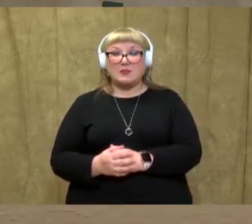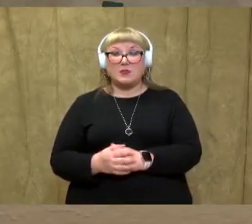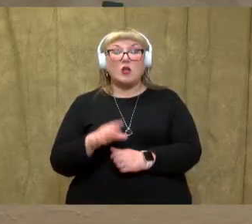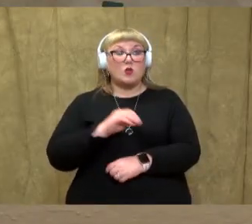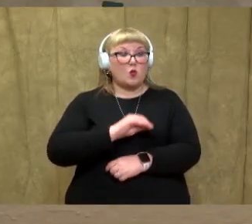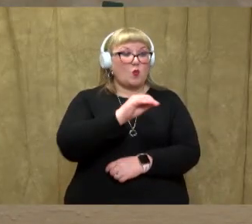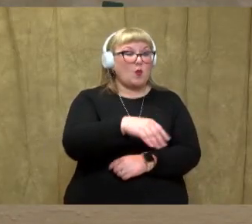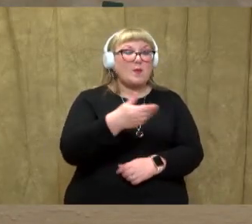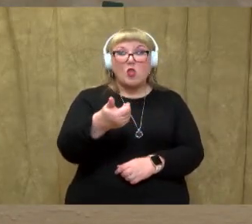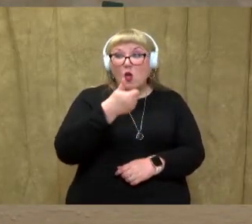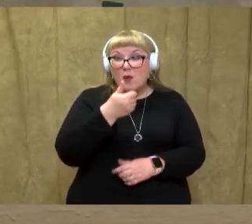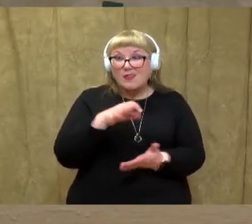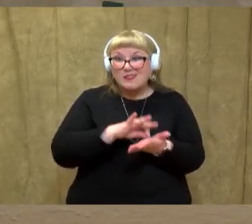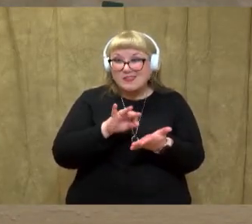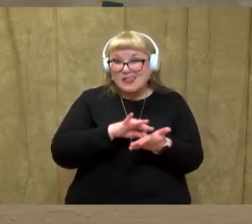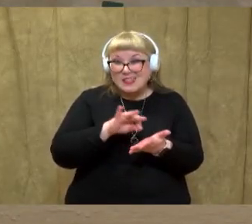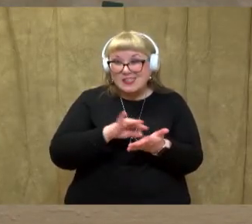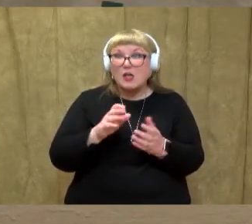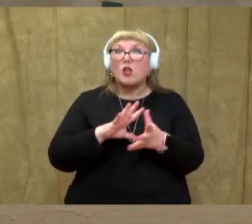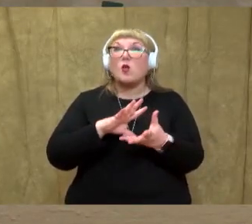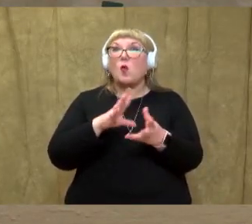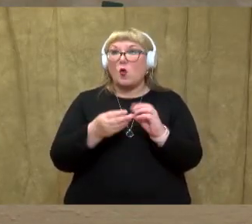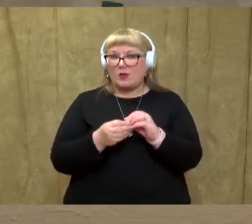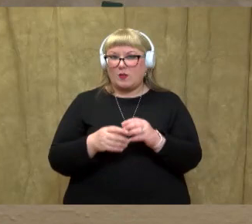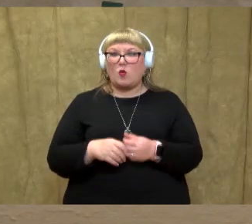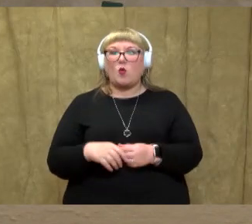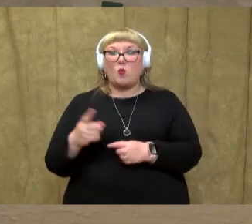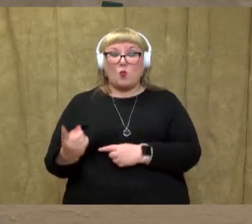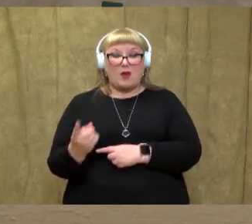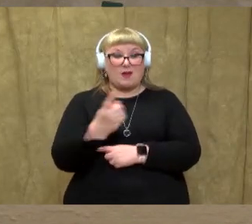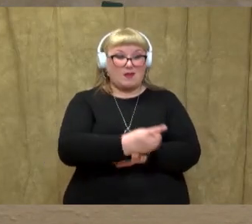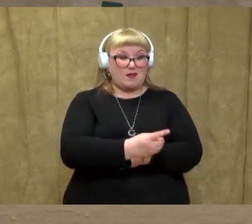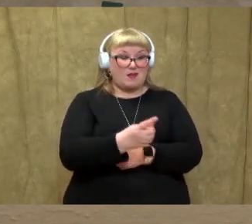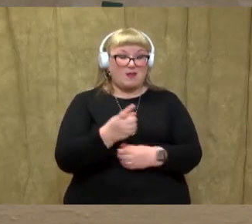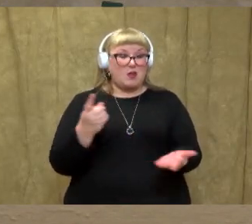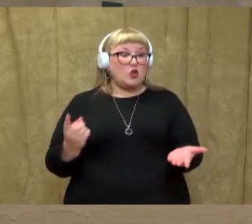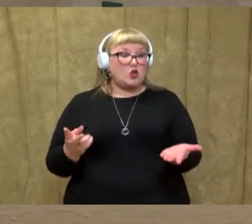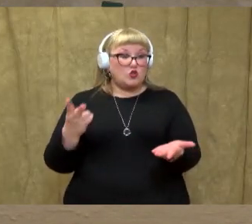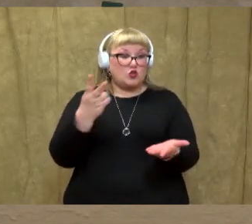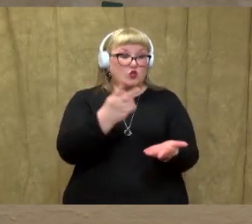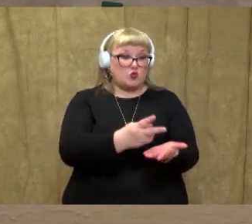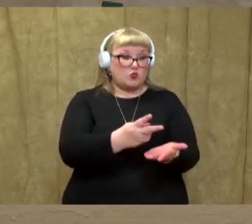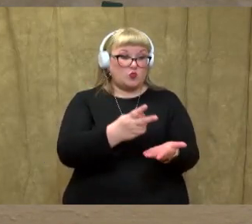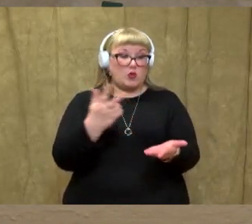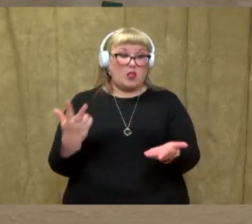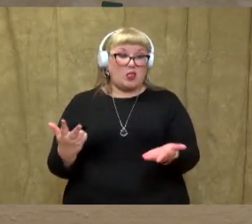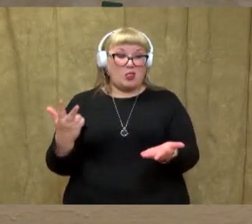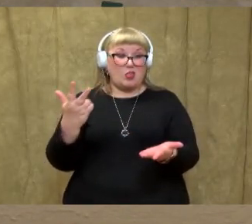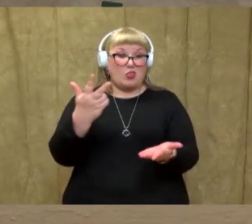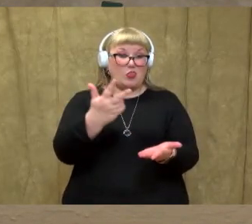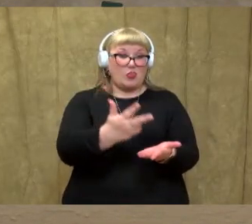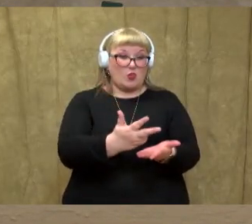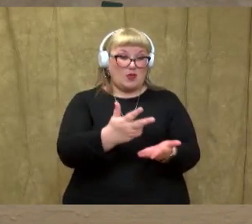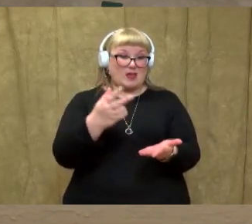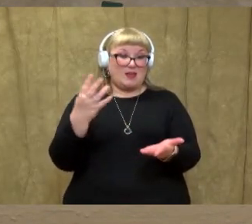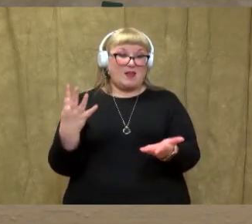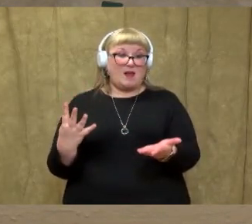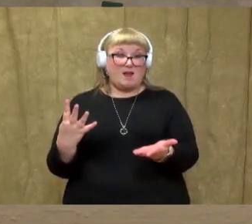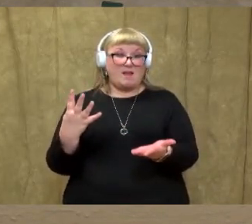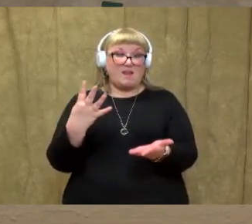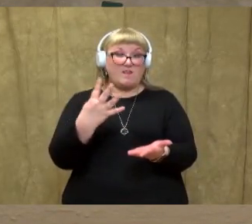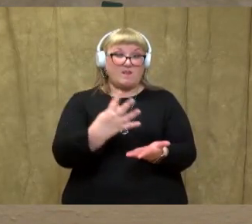place them on our pizza, let's count them all together. 1, 2,